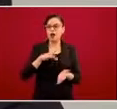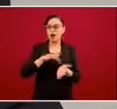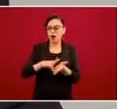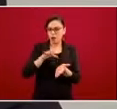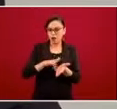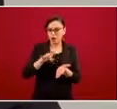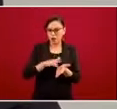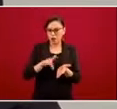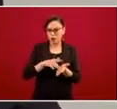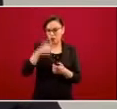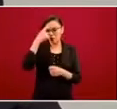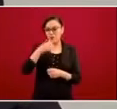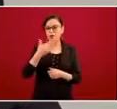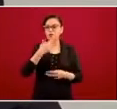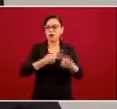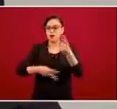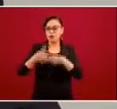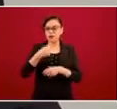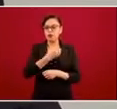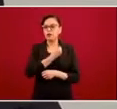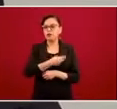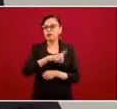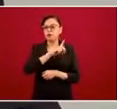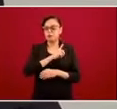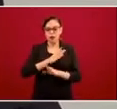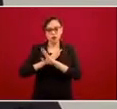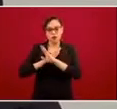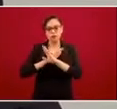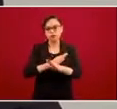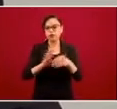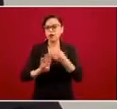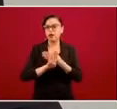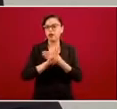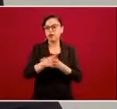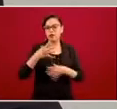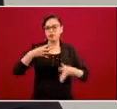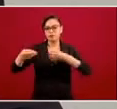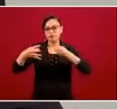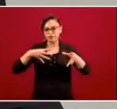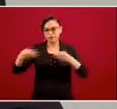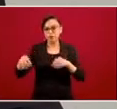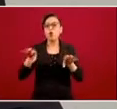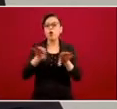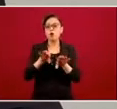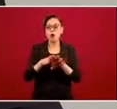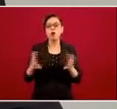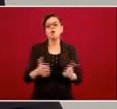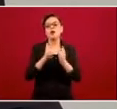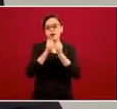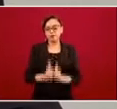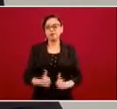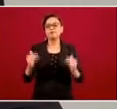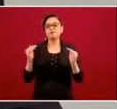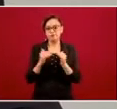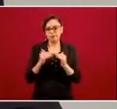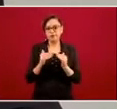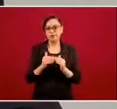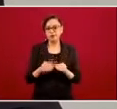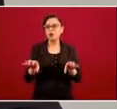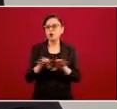all patients, right? So let's contribute to the